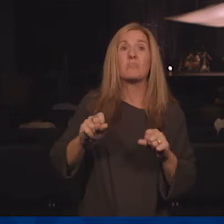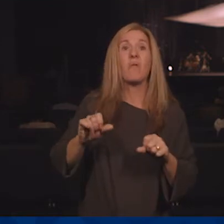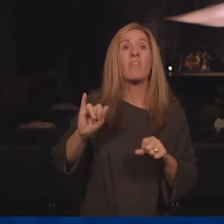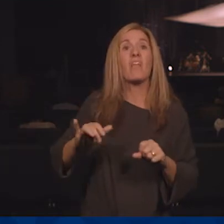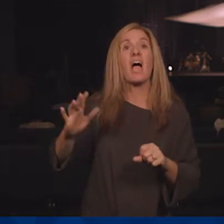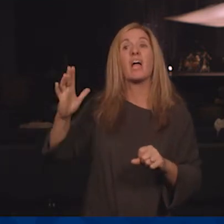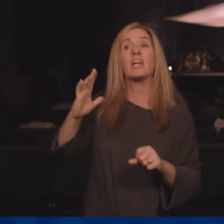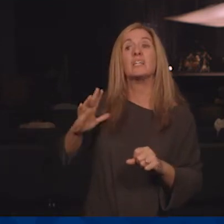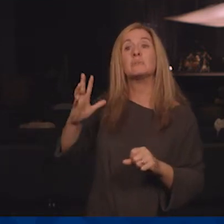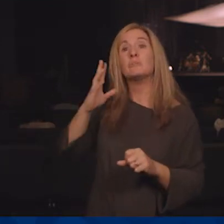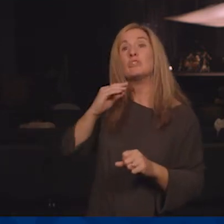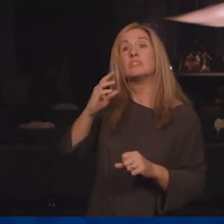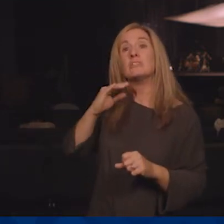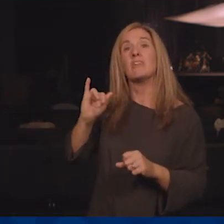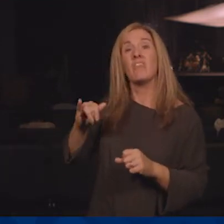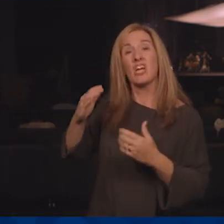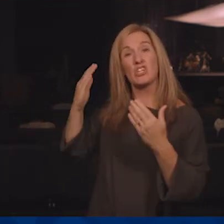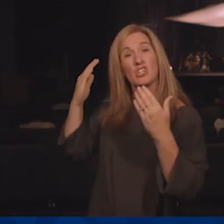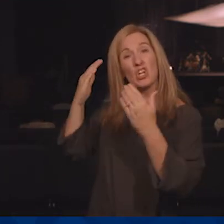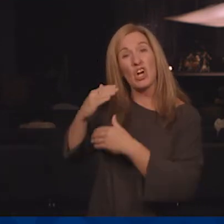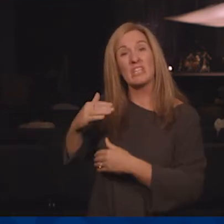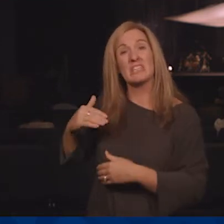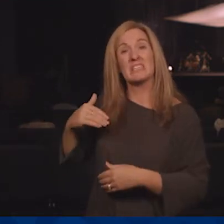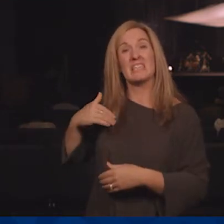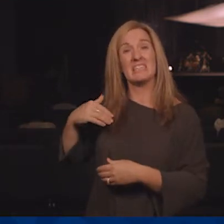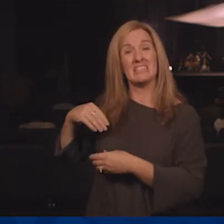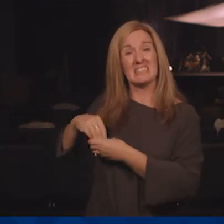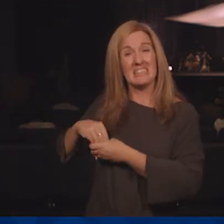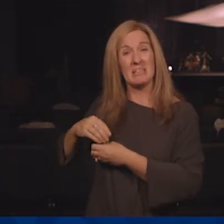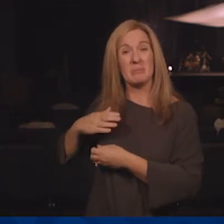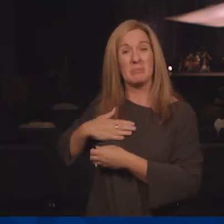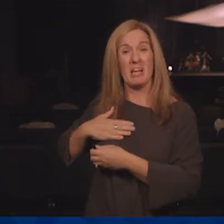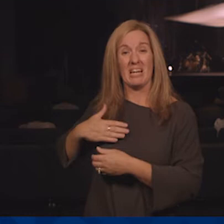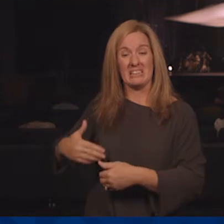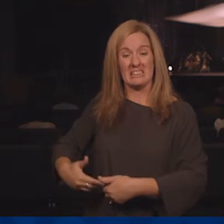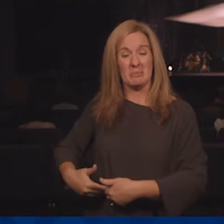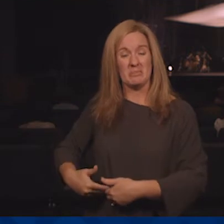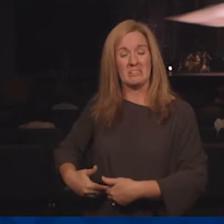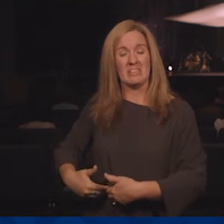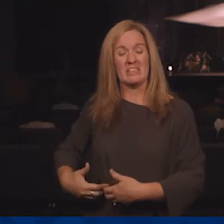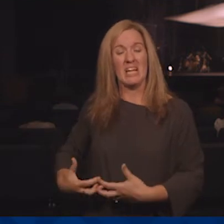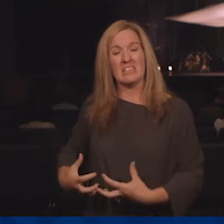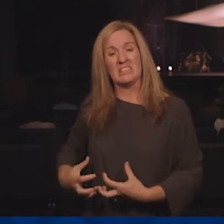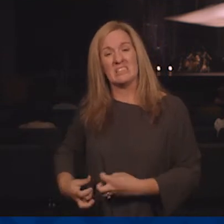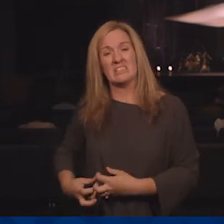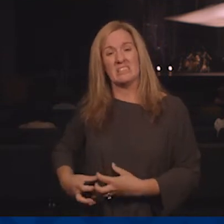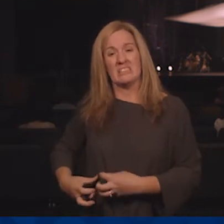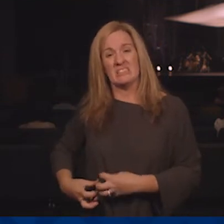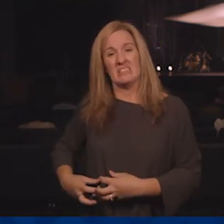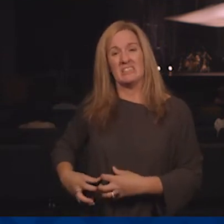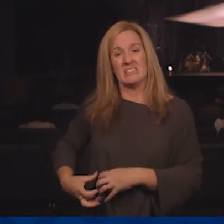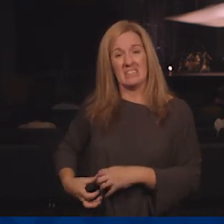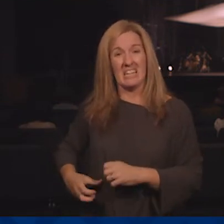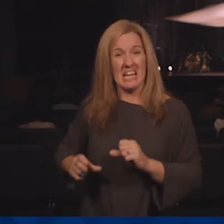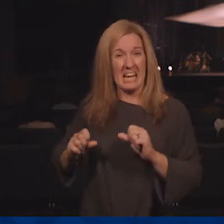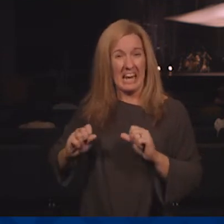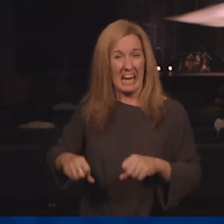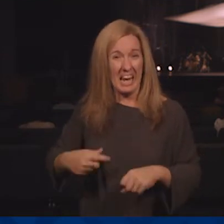carry, this darkness that lives in the pit of my stomach, could it be that I could ever be